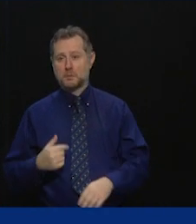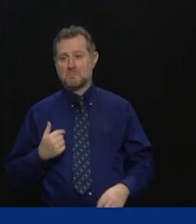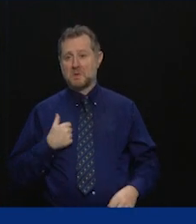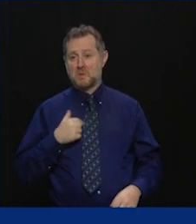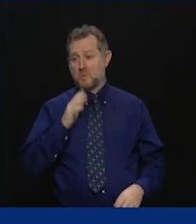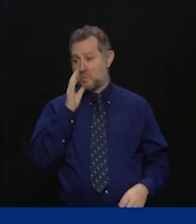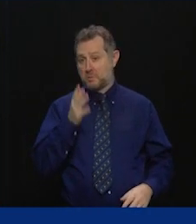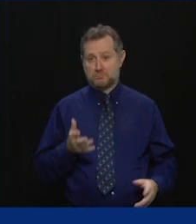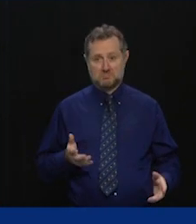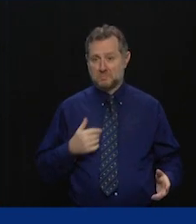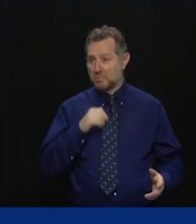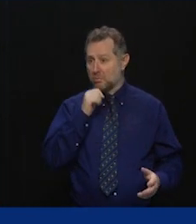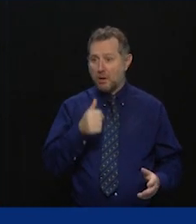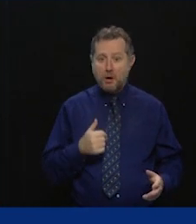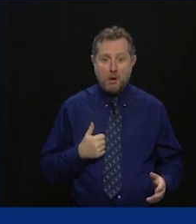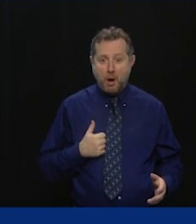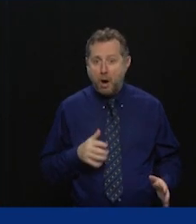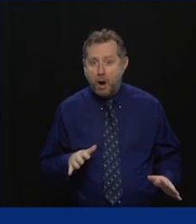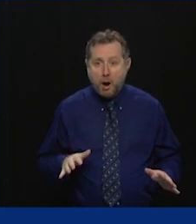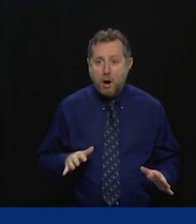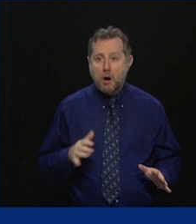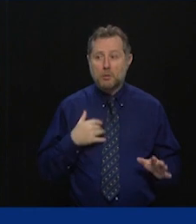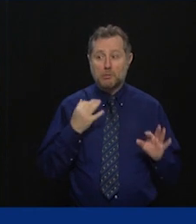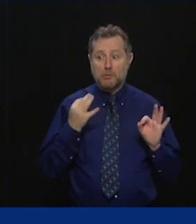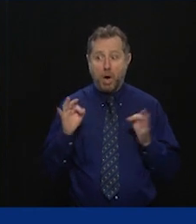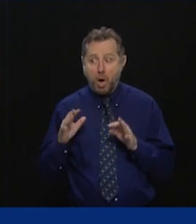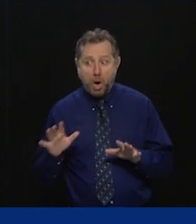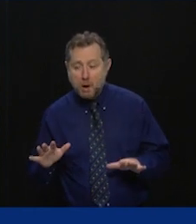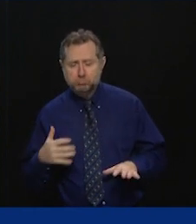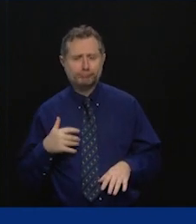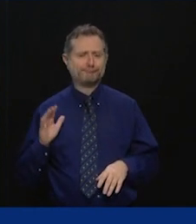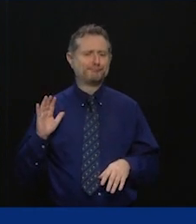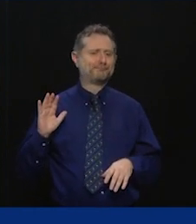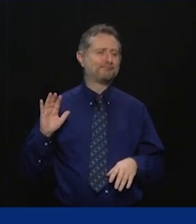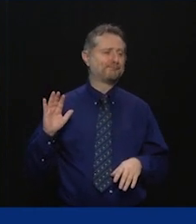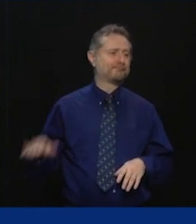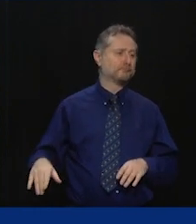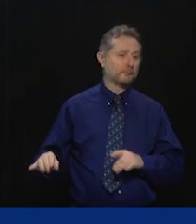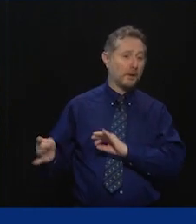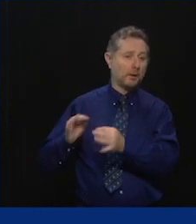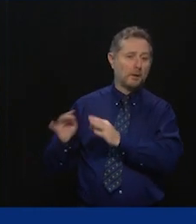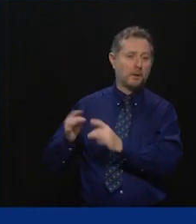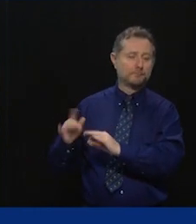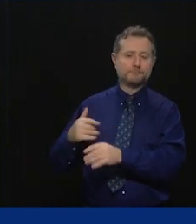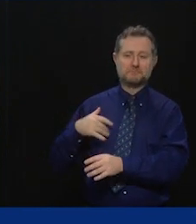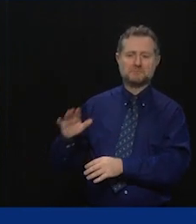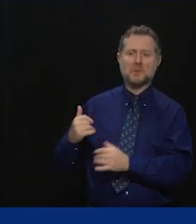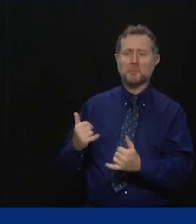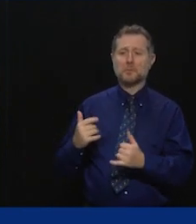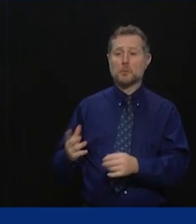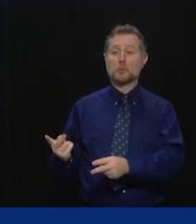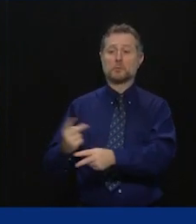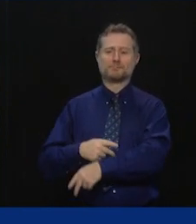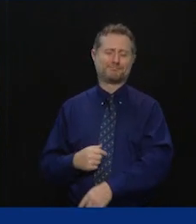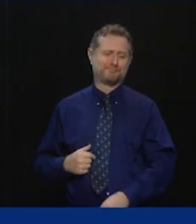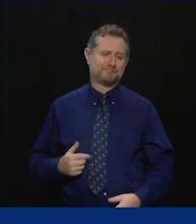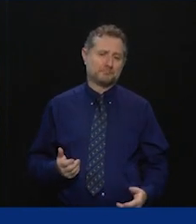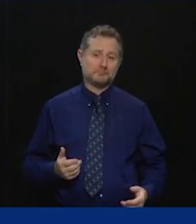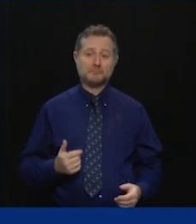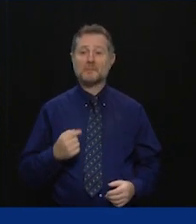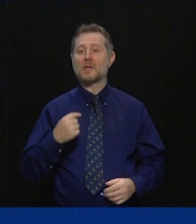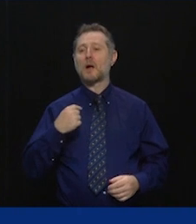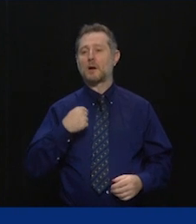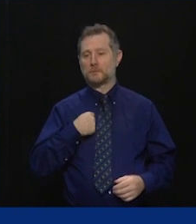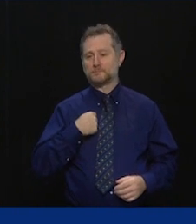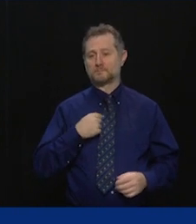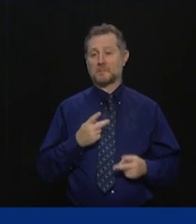not be ever distracted by the chatter that is there now, that might intensify. I'm in a position because